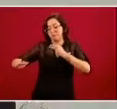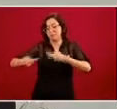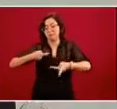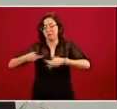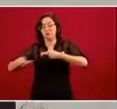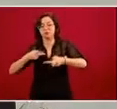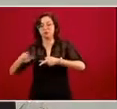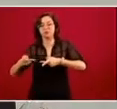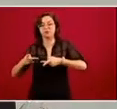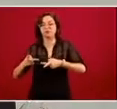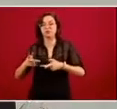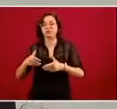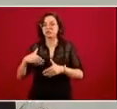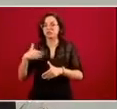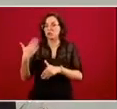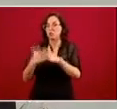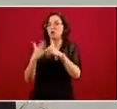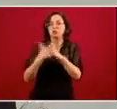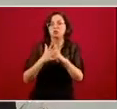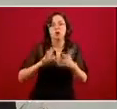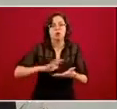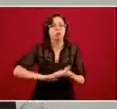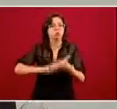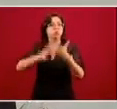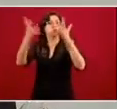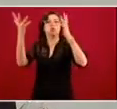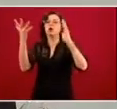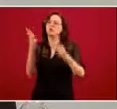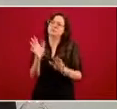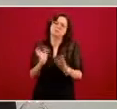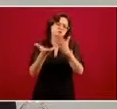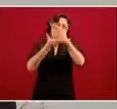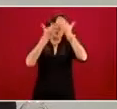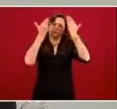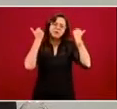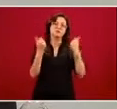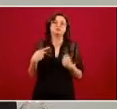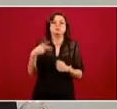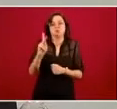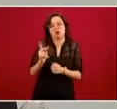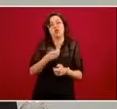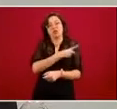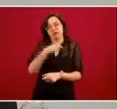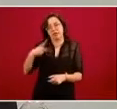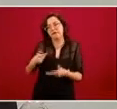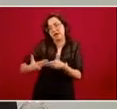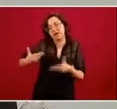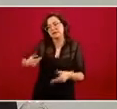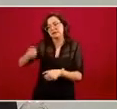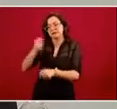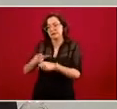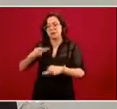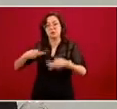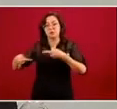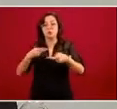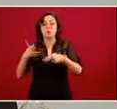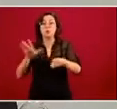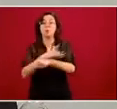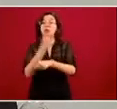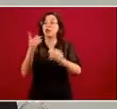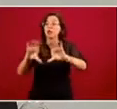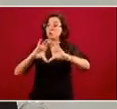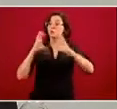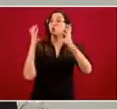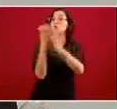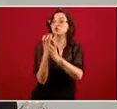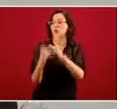as a general council, we are proposing to have this prepared beforehand. We are not anticipating a catastrophe.